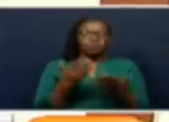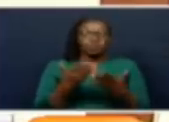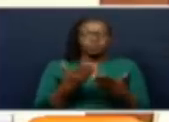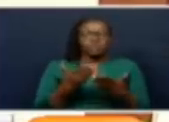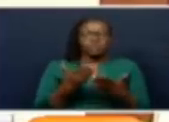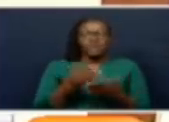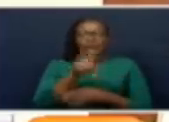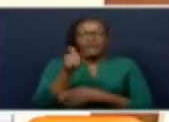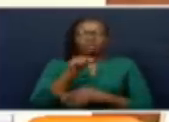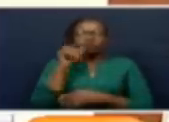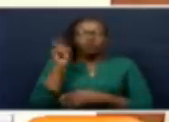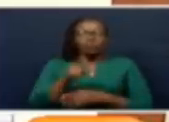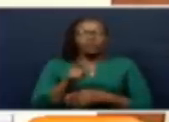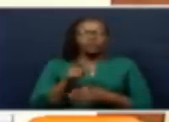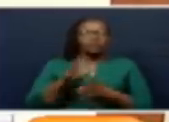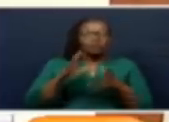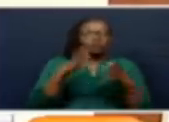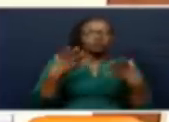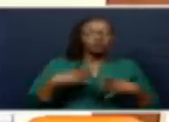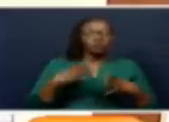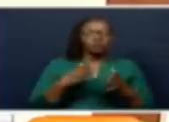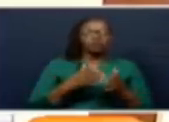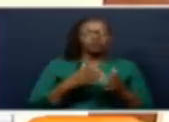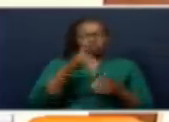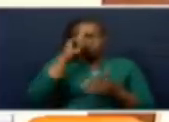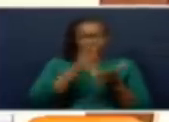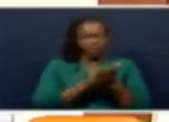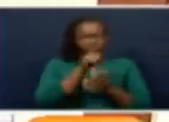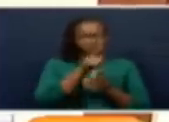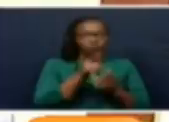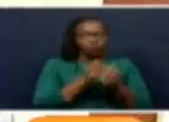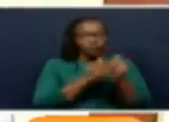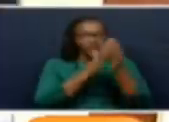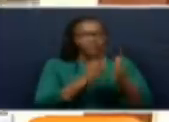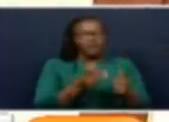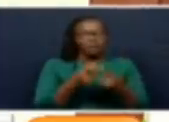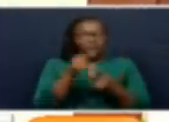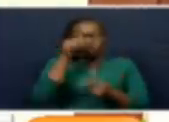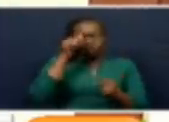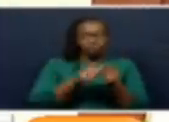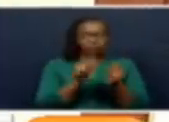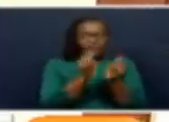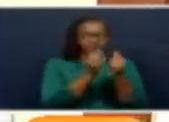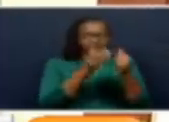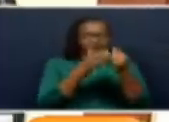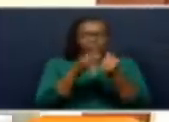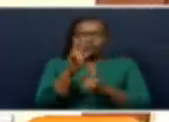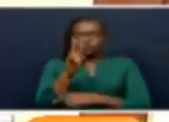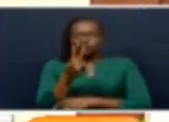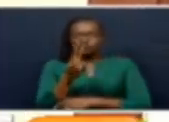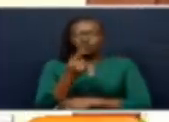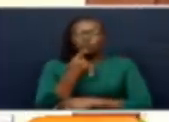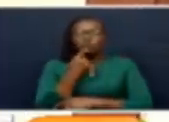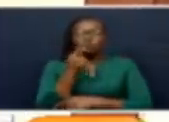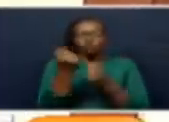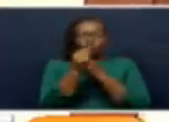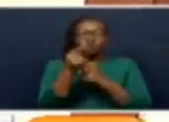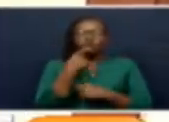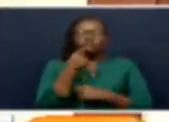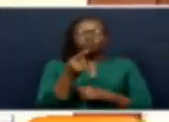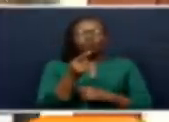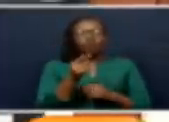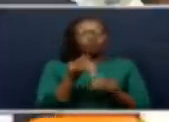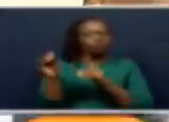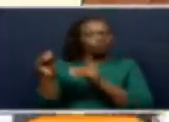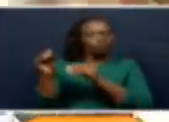after 1992, when we introduced multi-party democracy, yes. What Moi did? Moi went round. Our shilling was devalued.